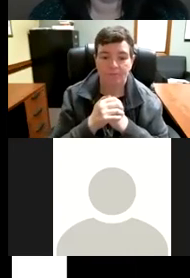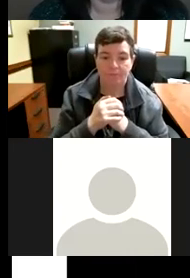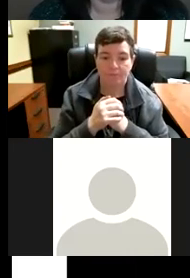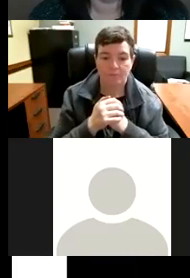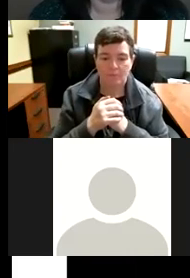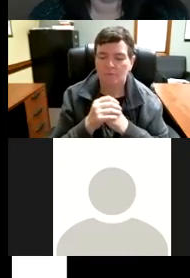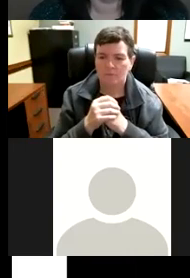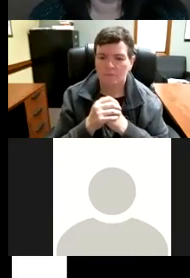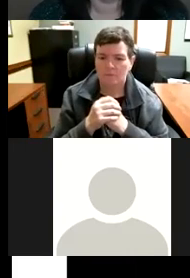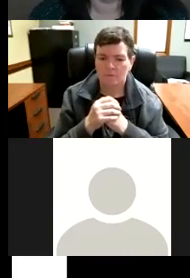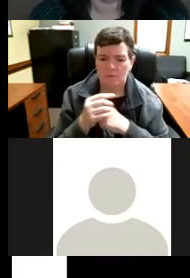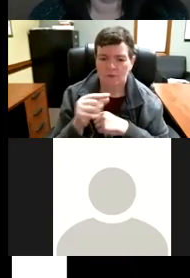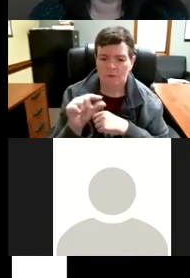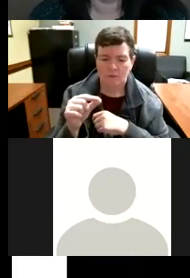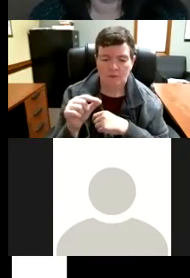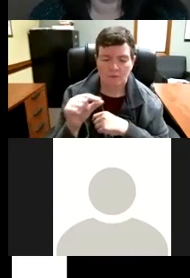You need glue.